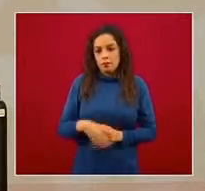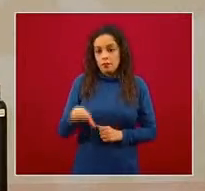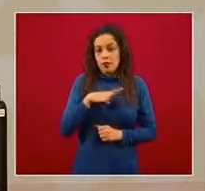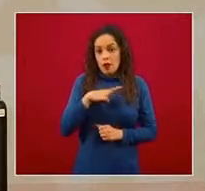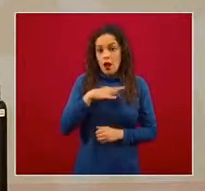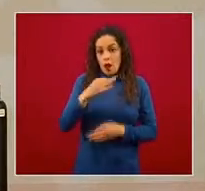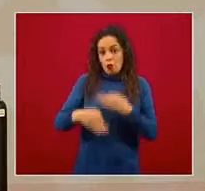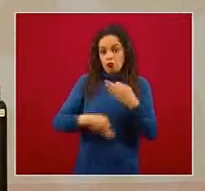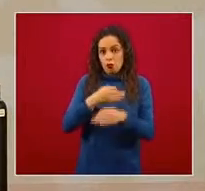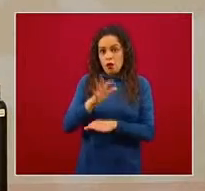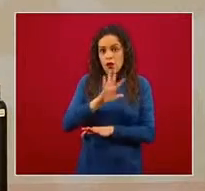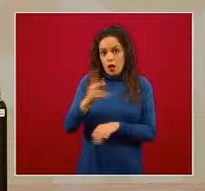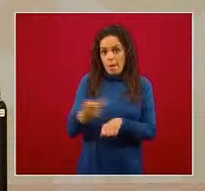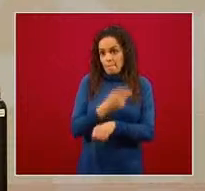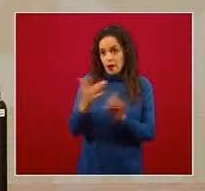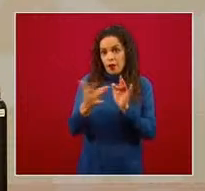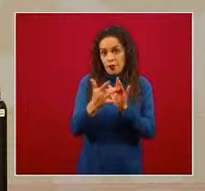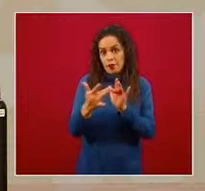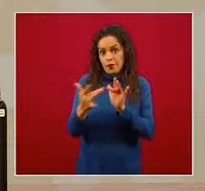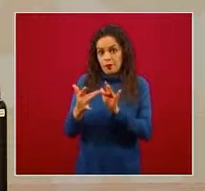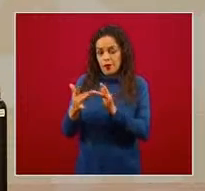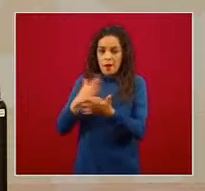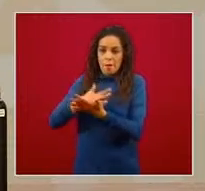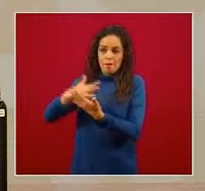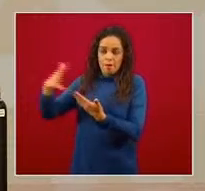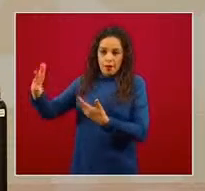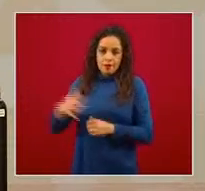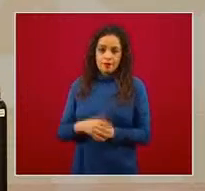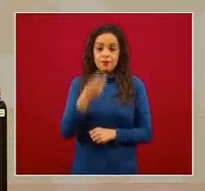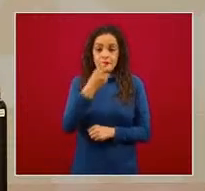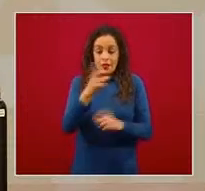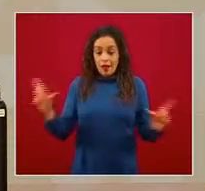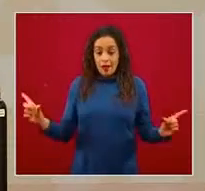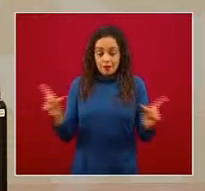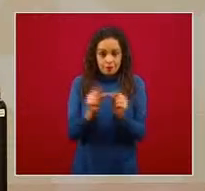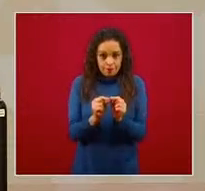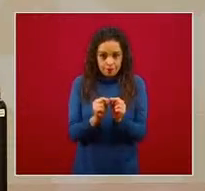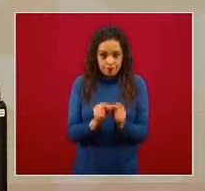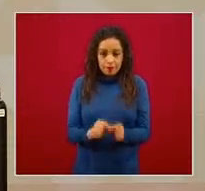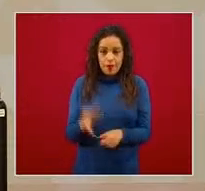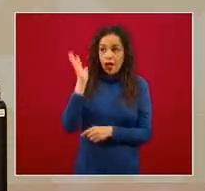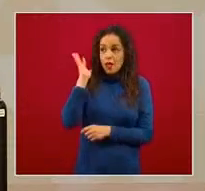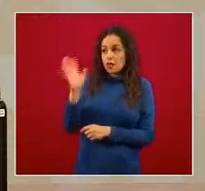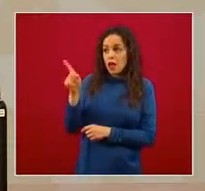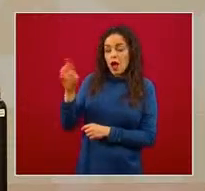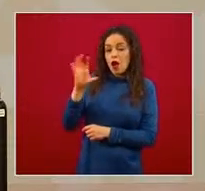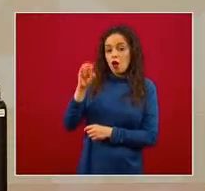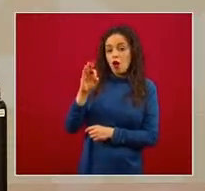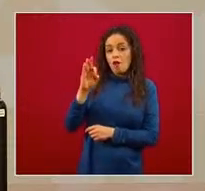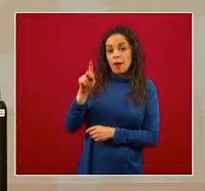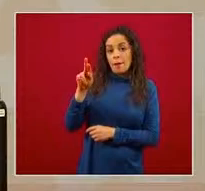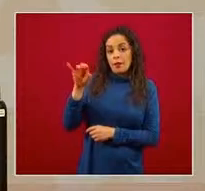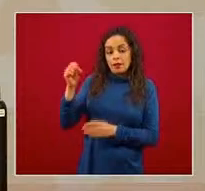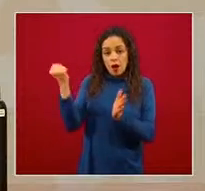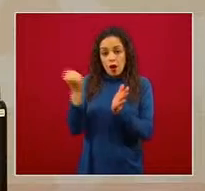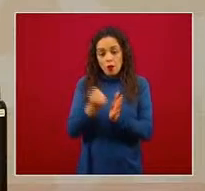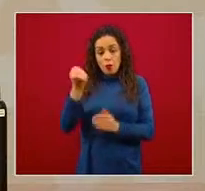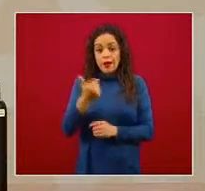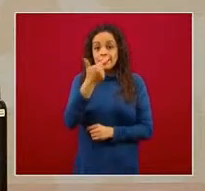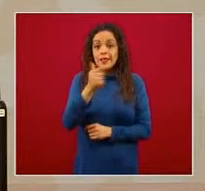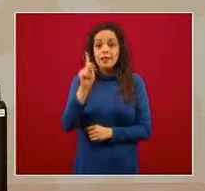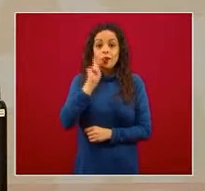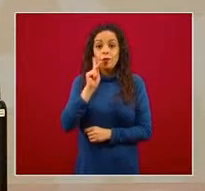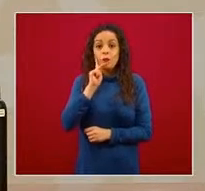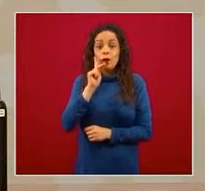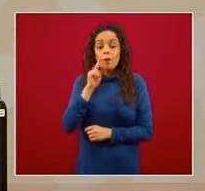and to which we have been exposed, most of us. So to conclude, although COFEPRIS has approved